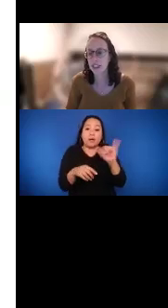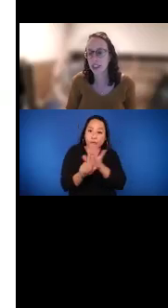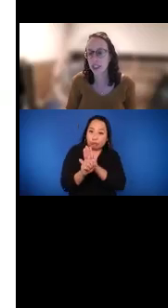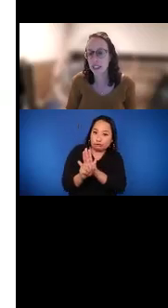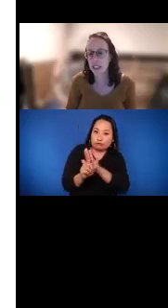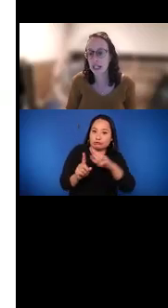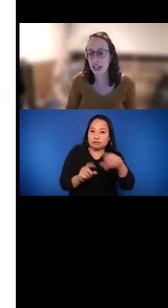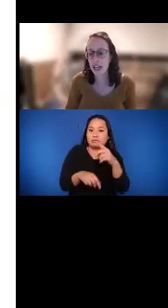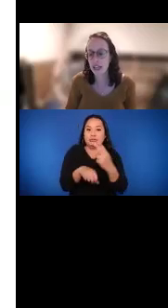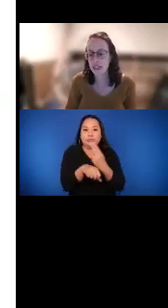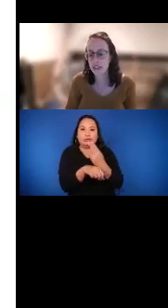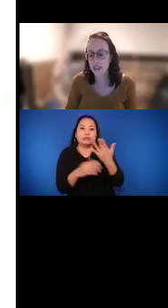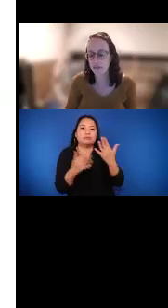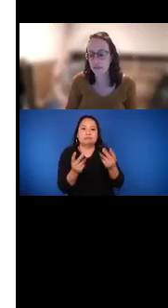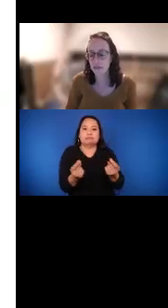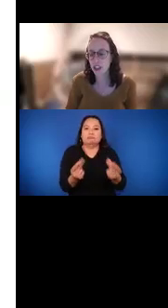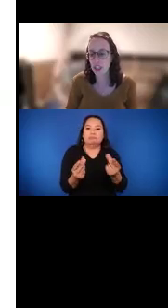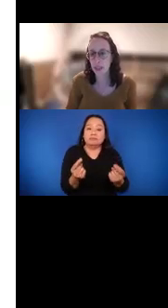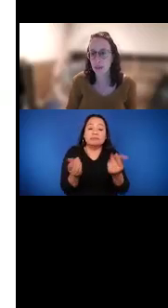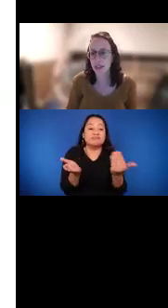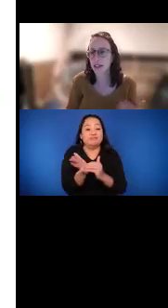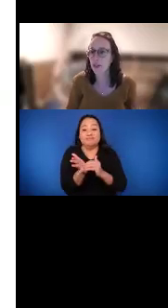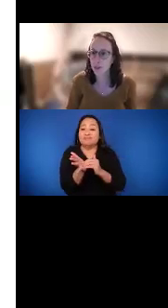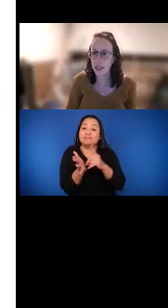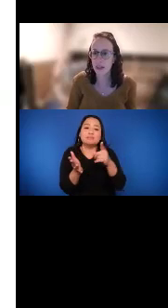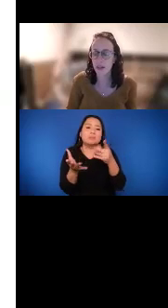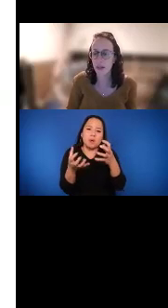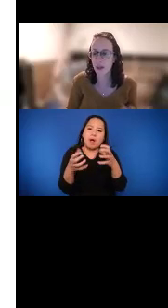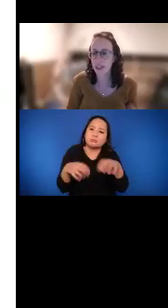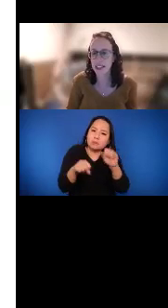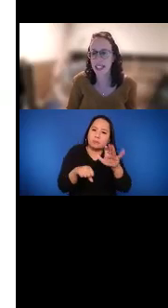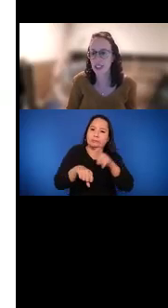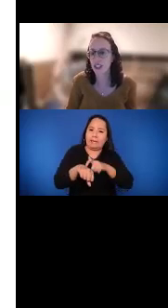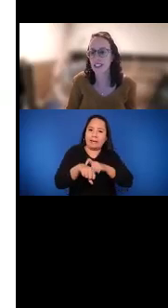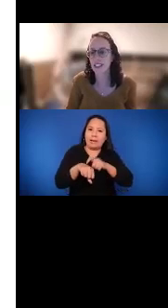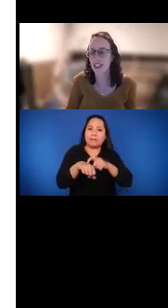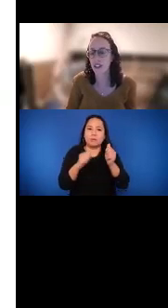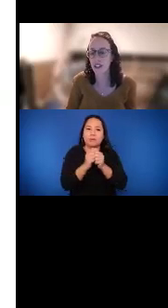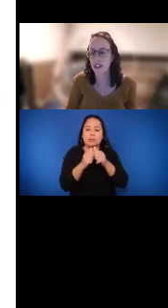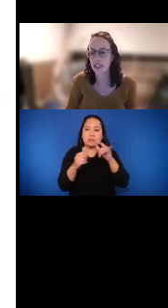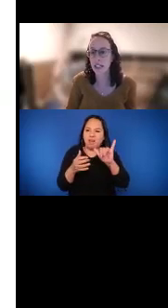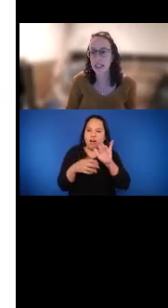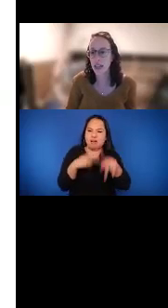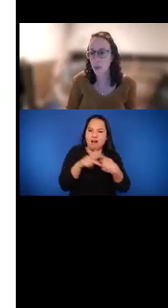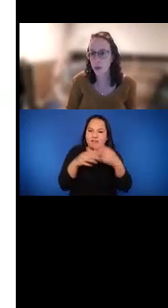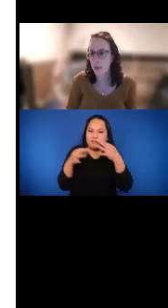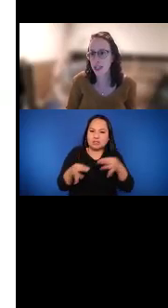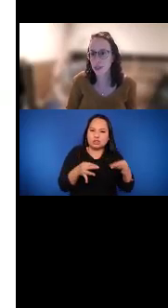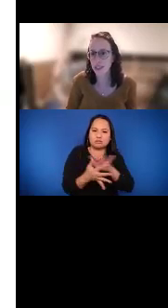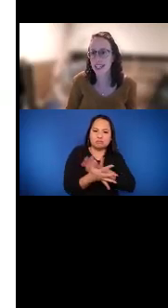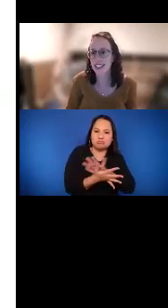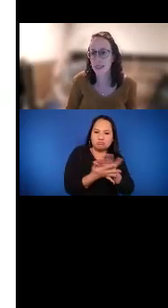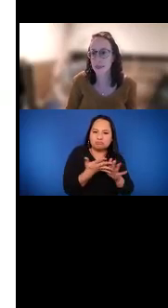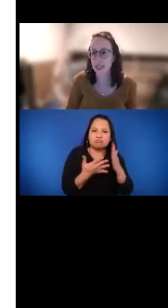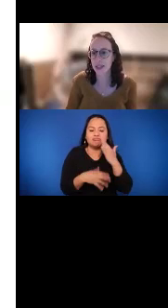these decisions, and legitimate government organizations and others, they won't make